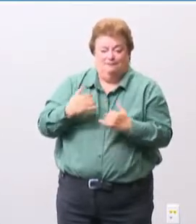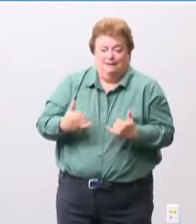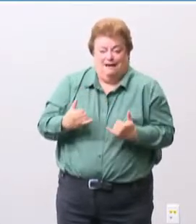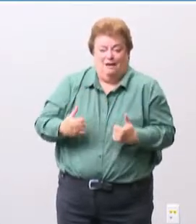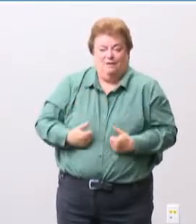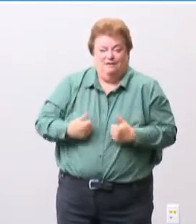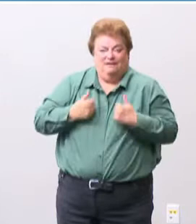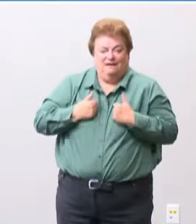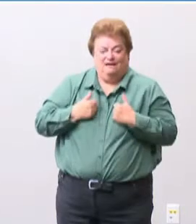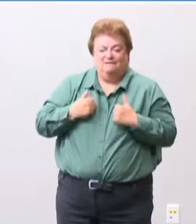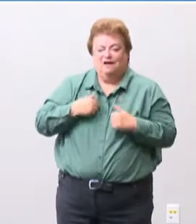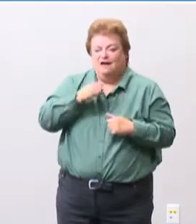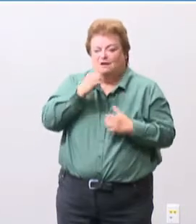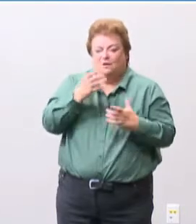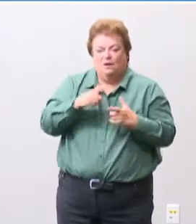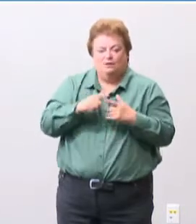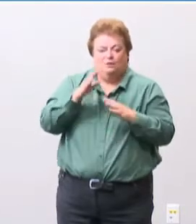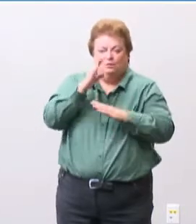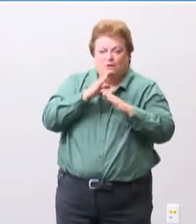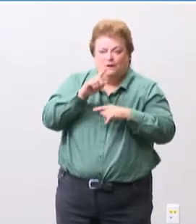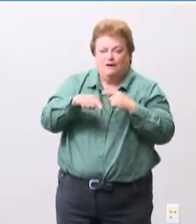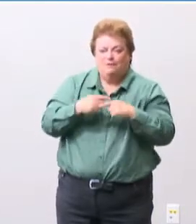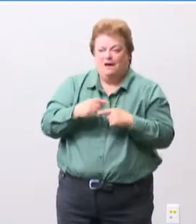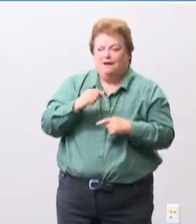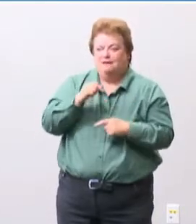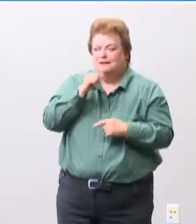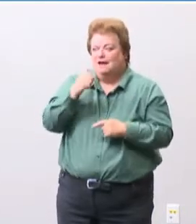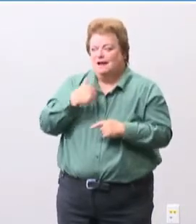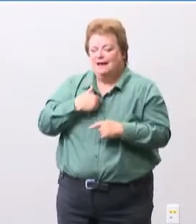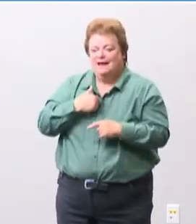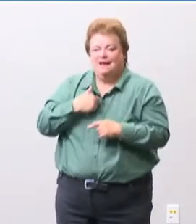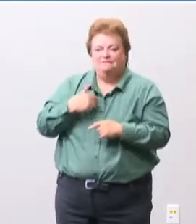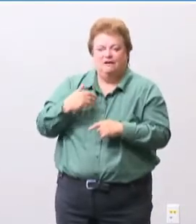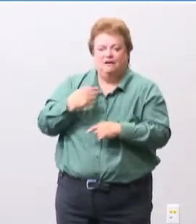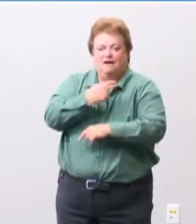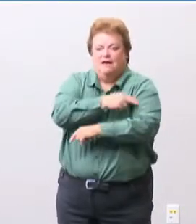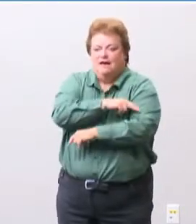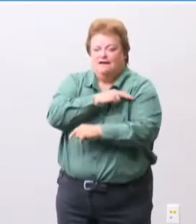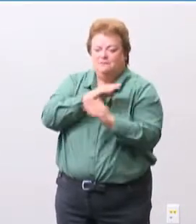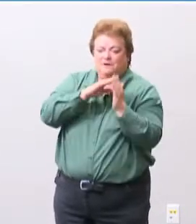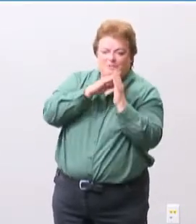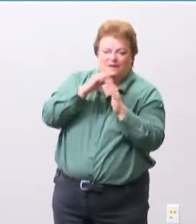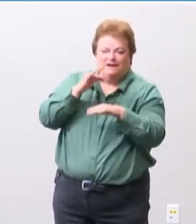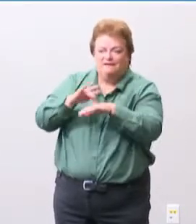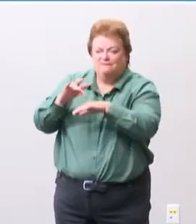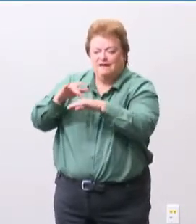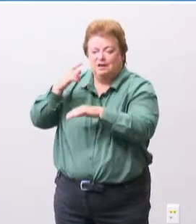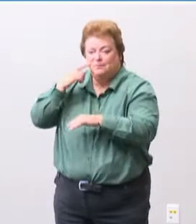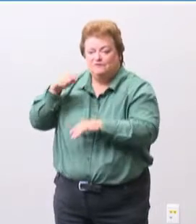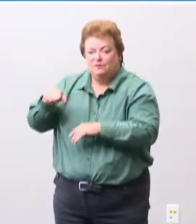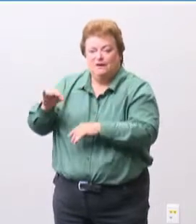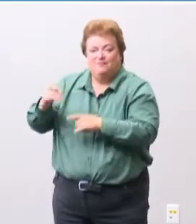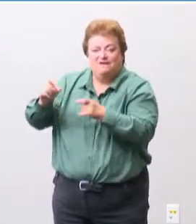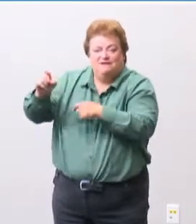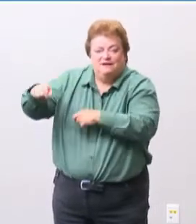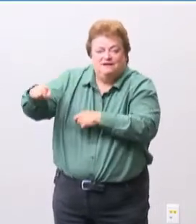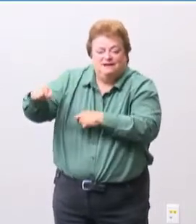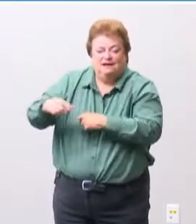to be worried that we're not going to have a hospital bed available for them. And I don't want to see